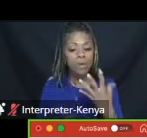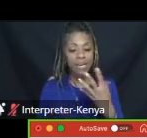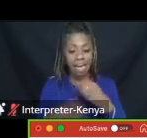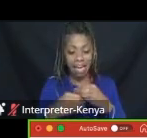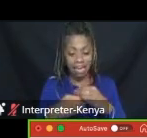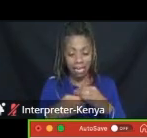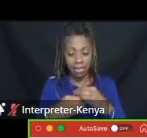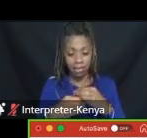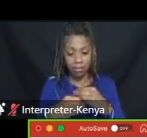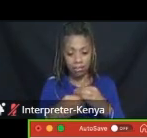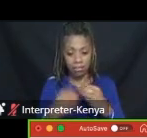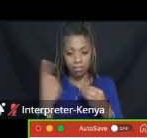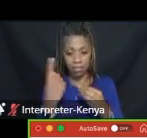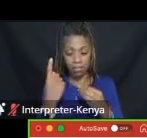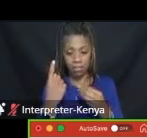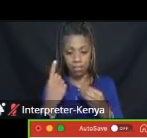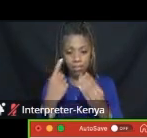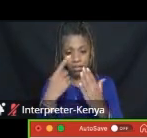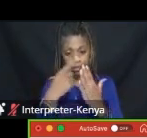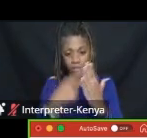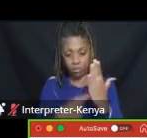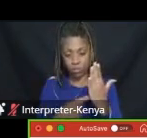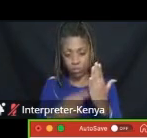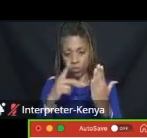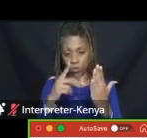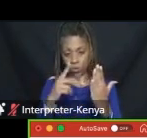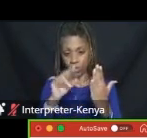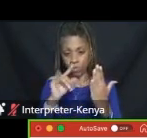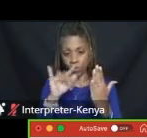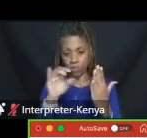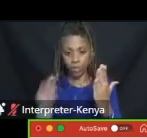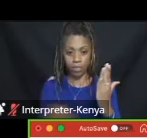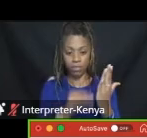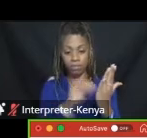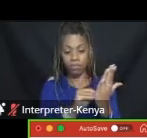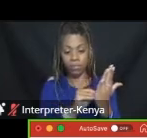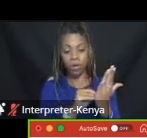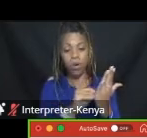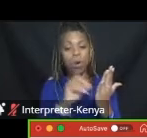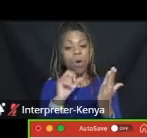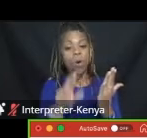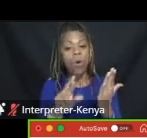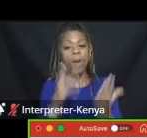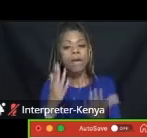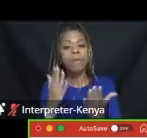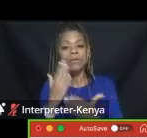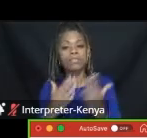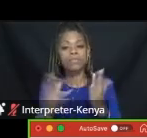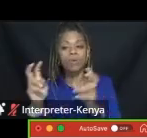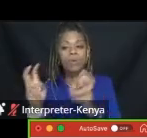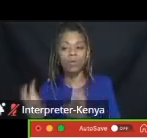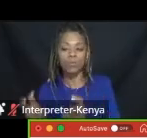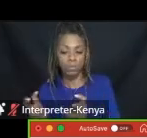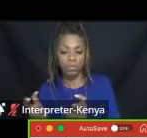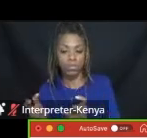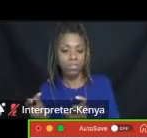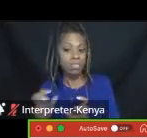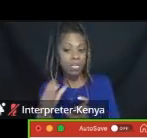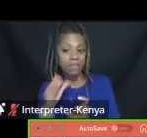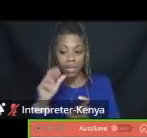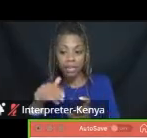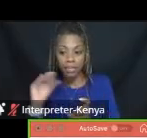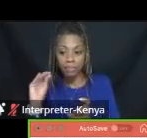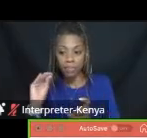or just to make note of what you do with quotes that haven't made their way into profiles. So there's a very specific set of questions in the working